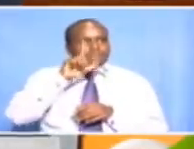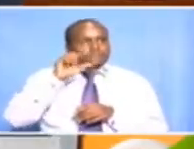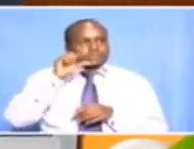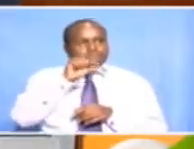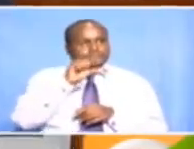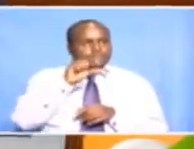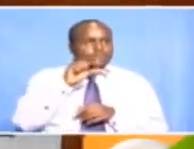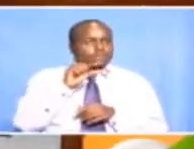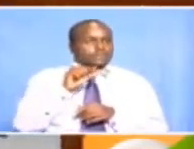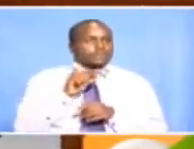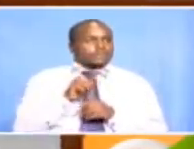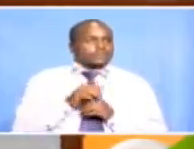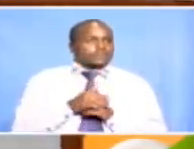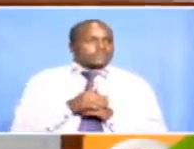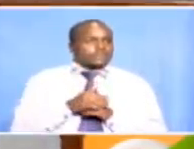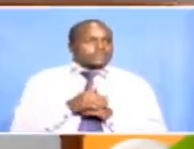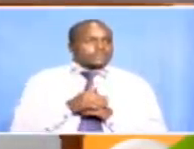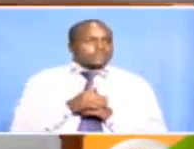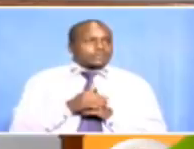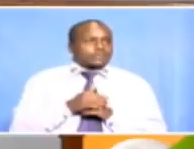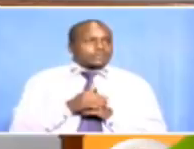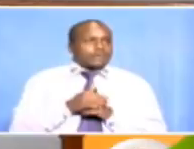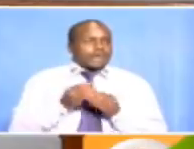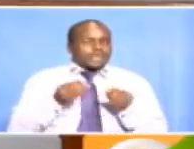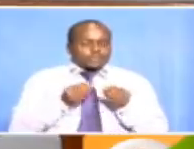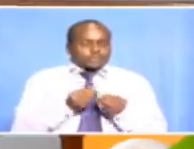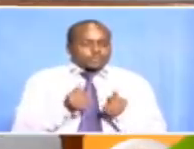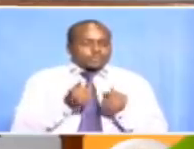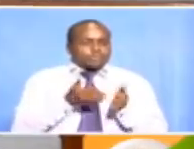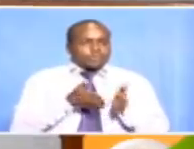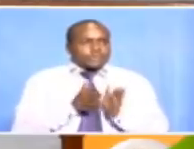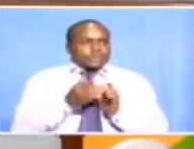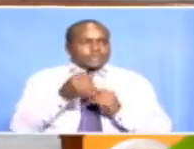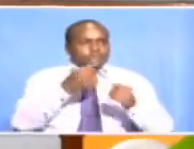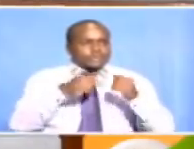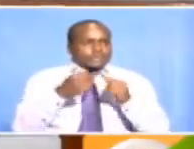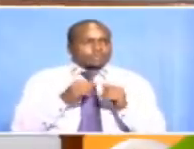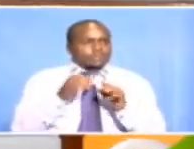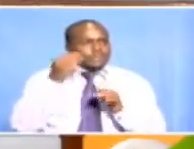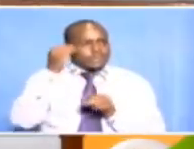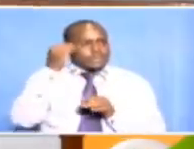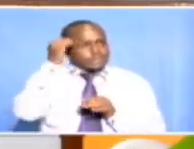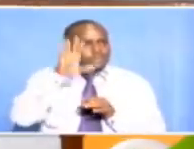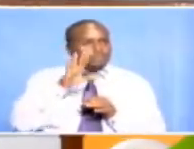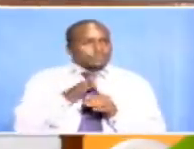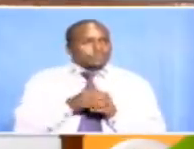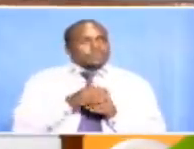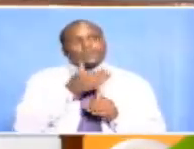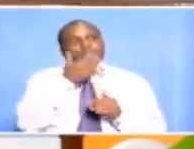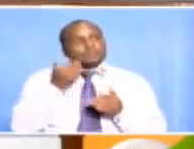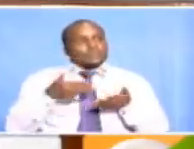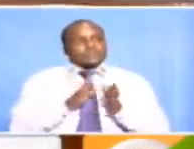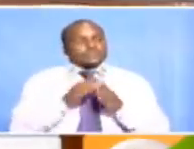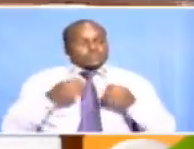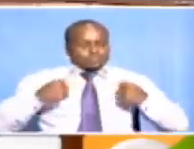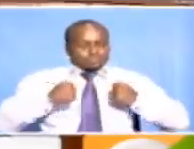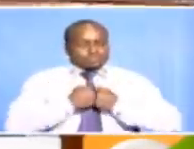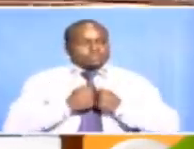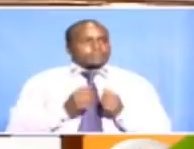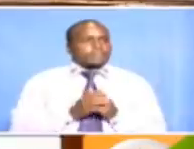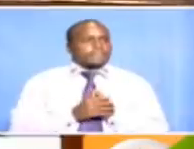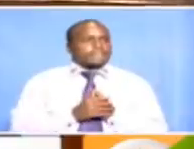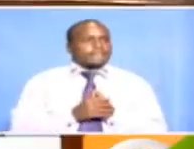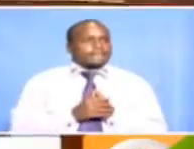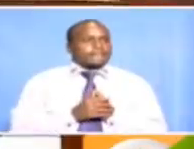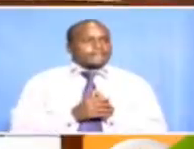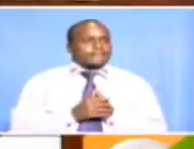as she alleges. Me, I deal things the way they come, like Baba Yao in Kiambu. This is the best way of dealing with cartels. And I've told you, Jeff,